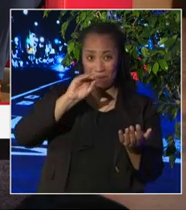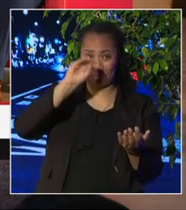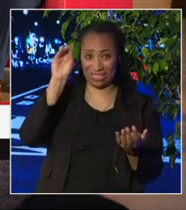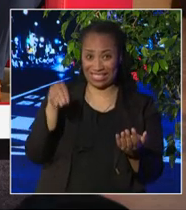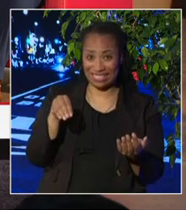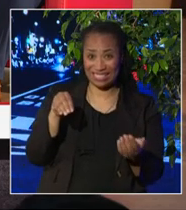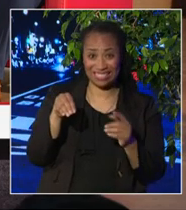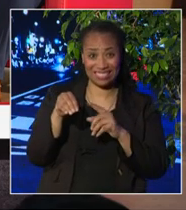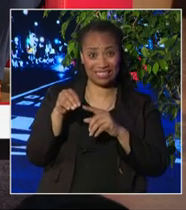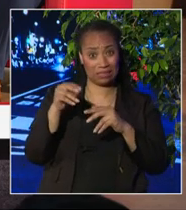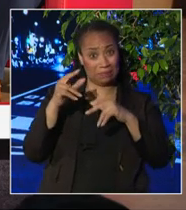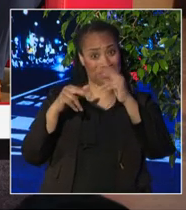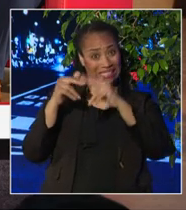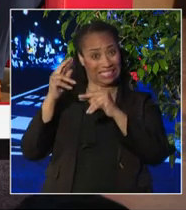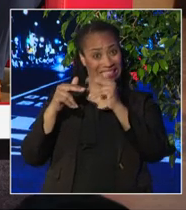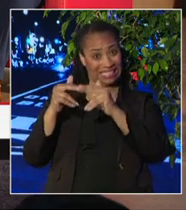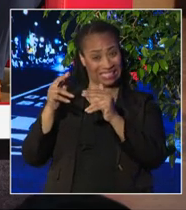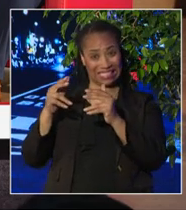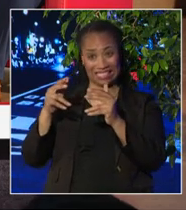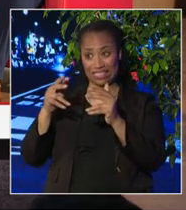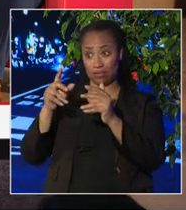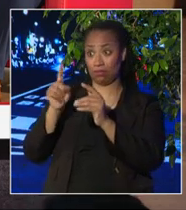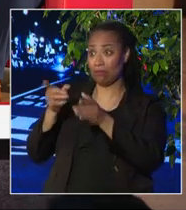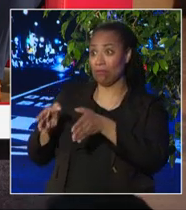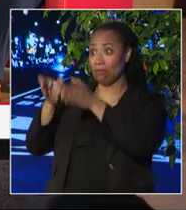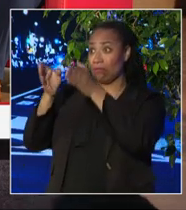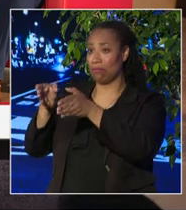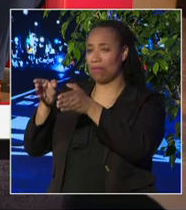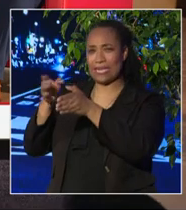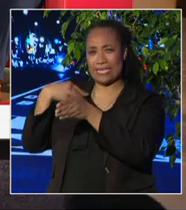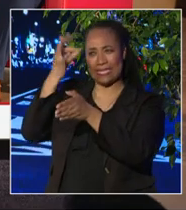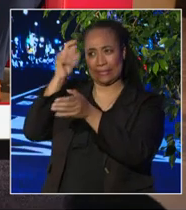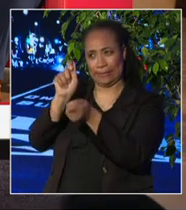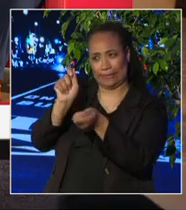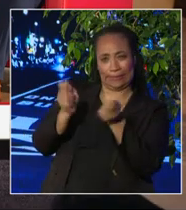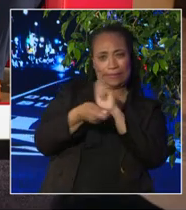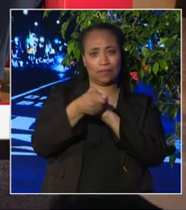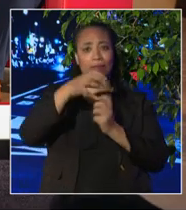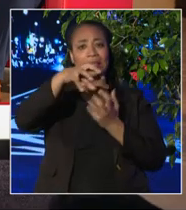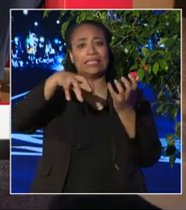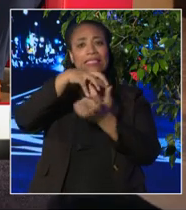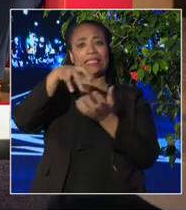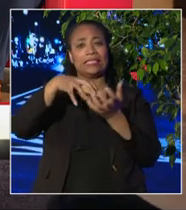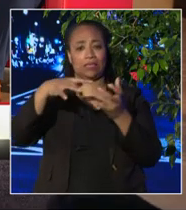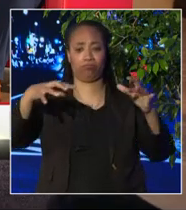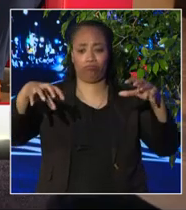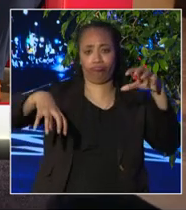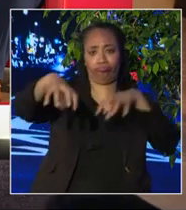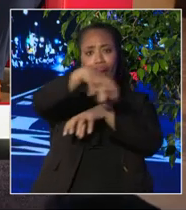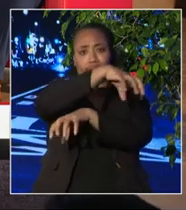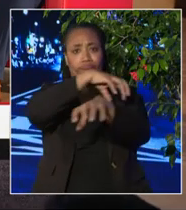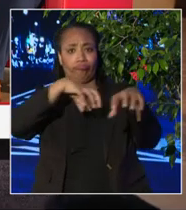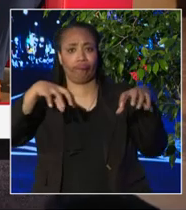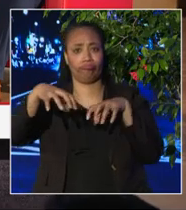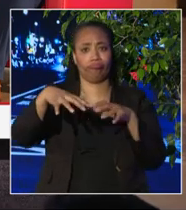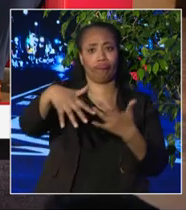mix that promotes more vibrancy in the downtown. So we're excited about that. I always tell